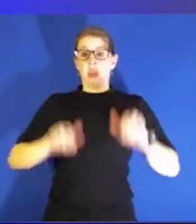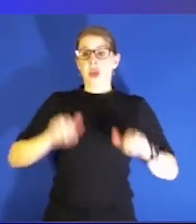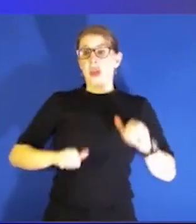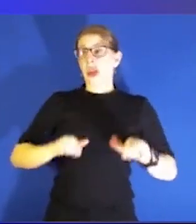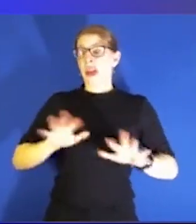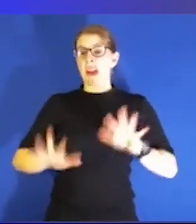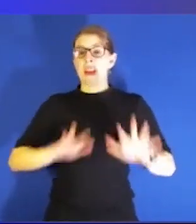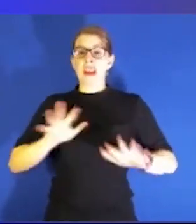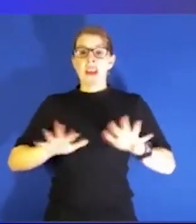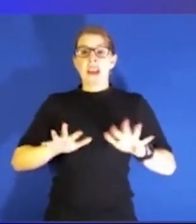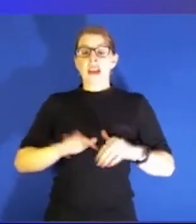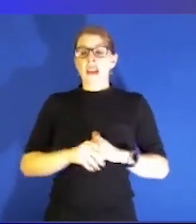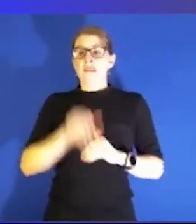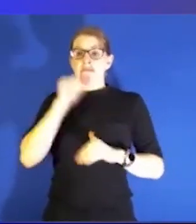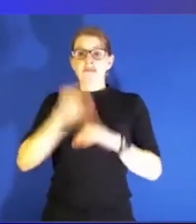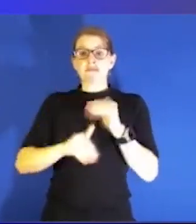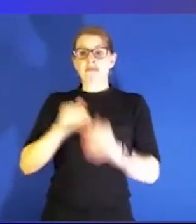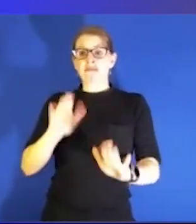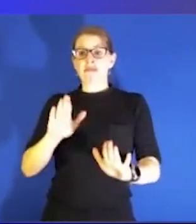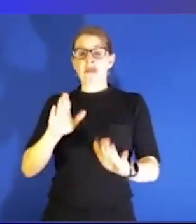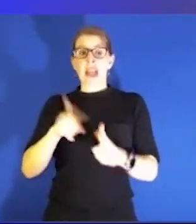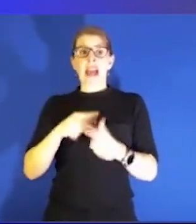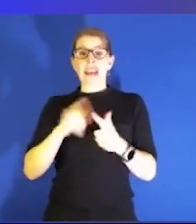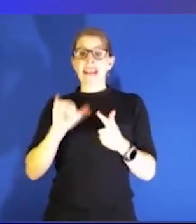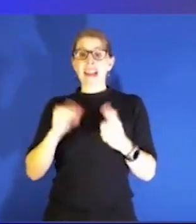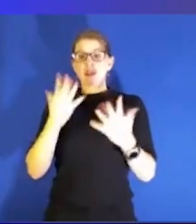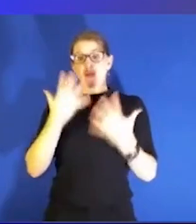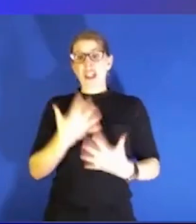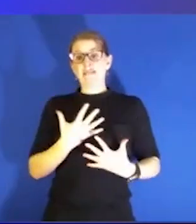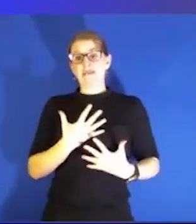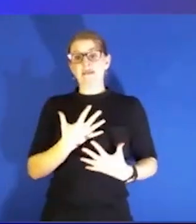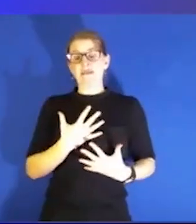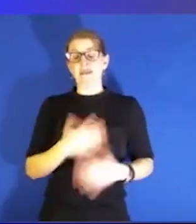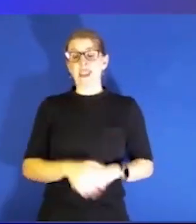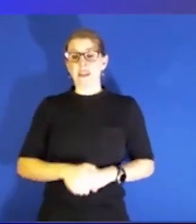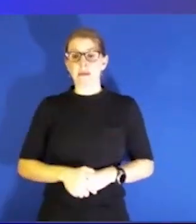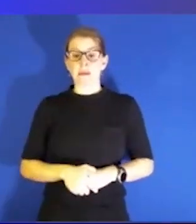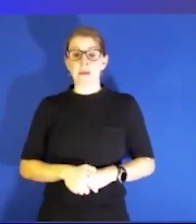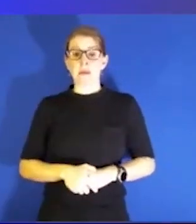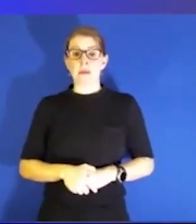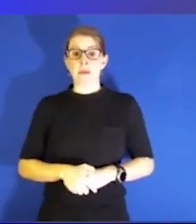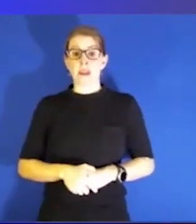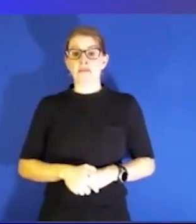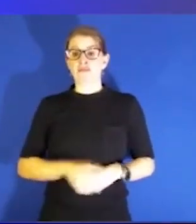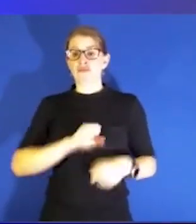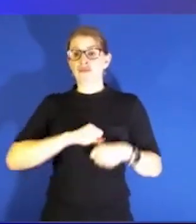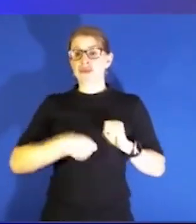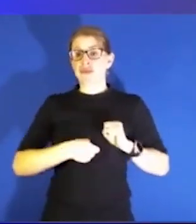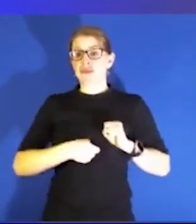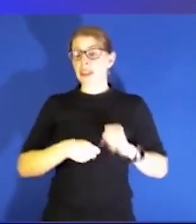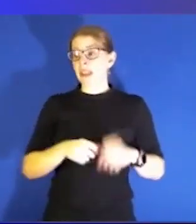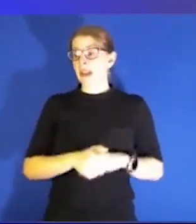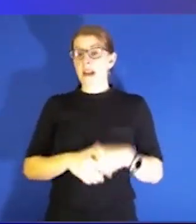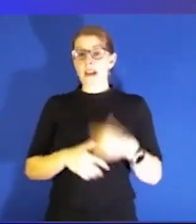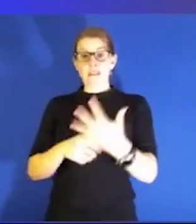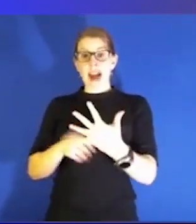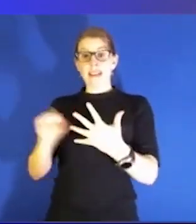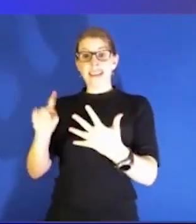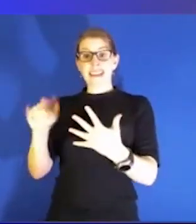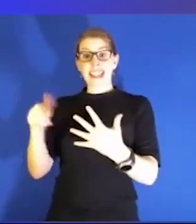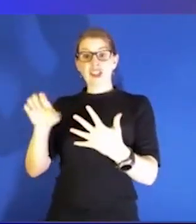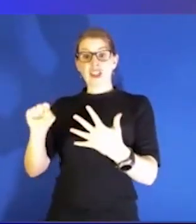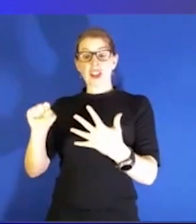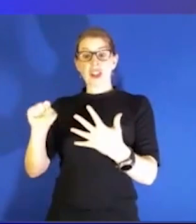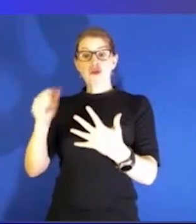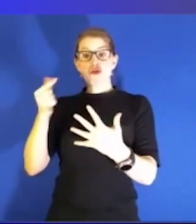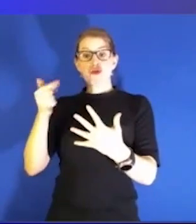that is then grief, maybe it's really helpful to talk about these 5 stages of grief. There's lots of different stages, lots of different